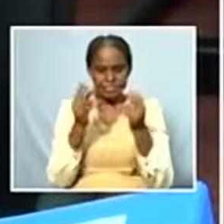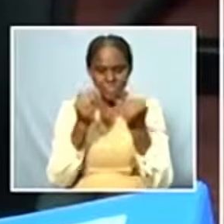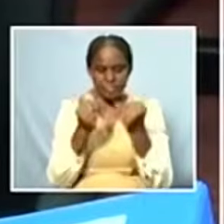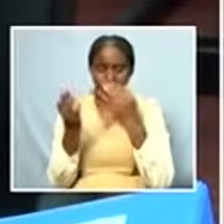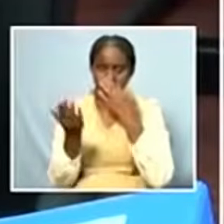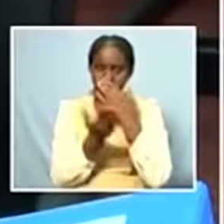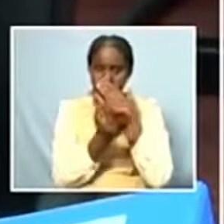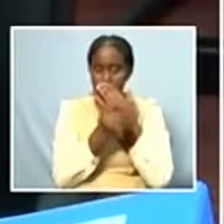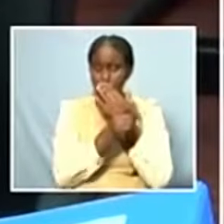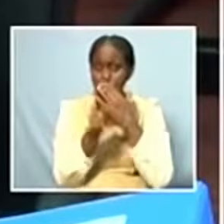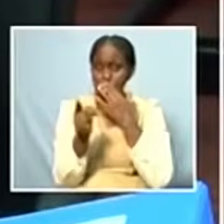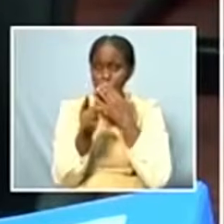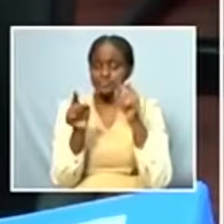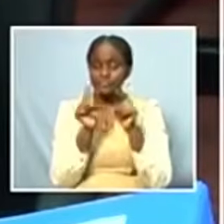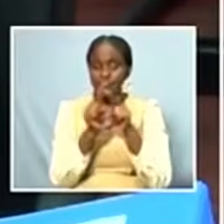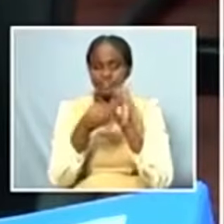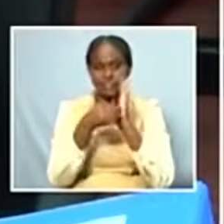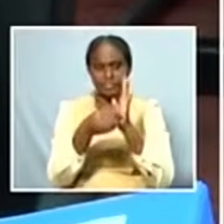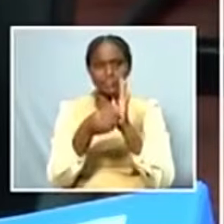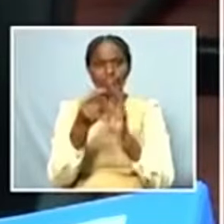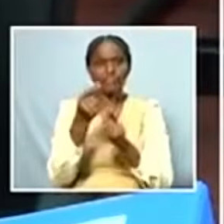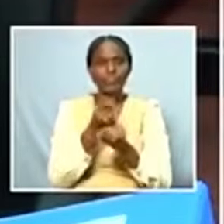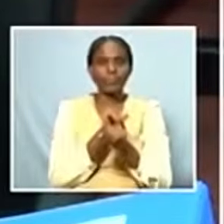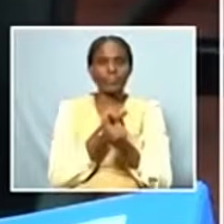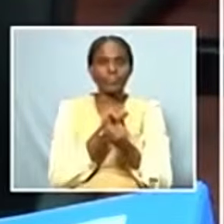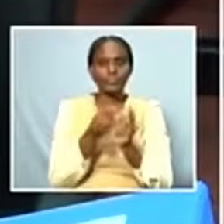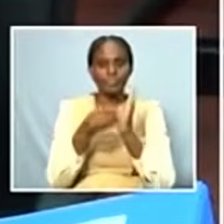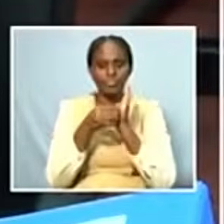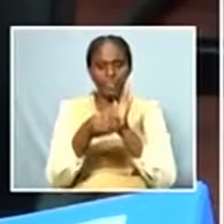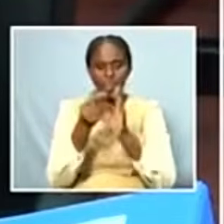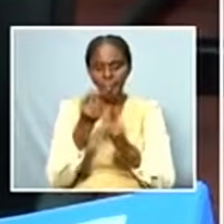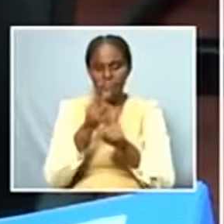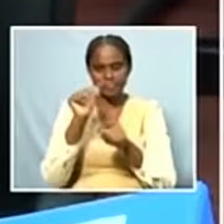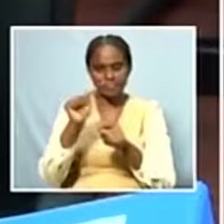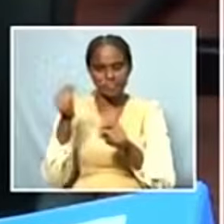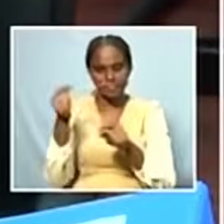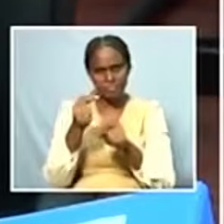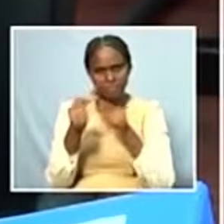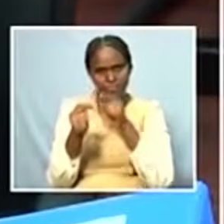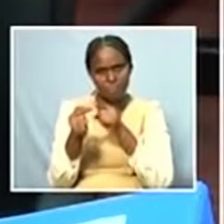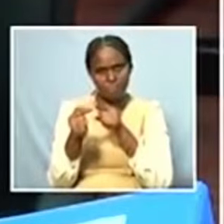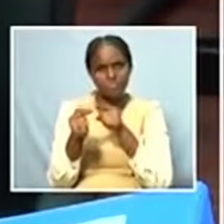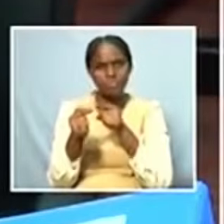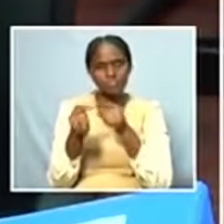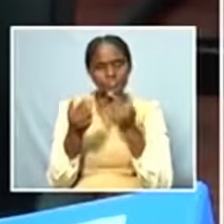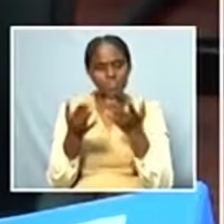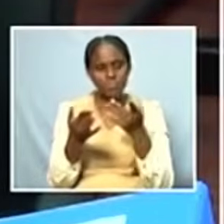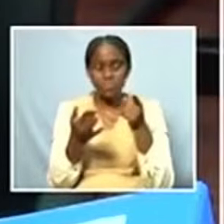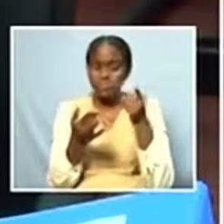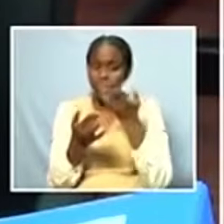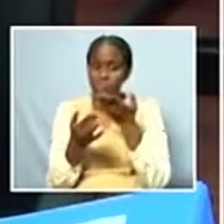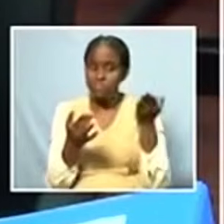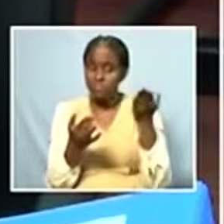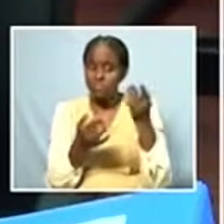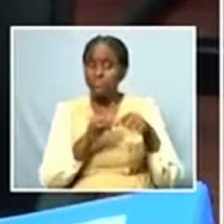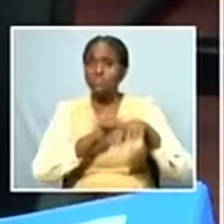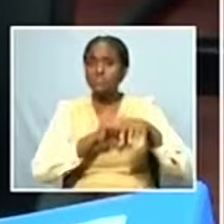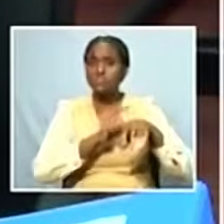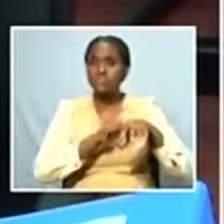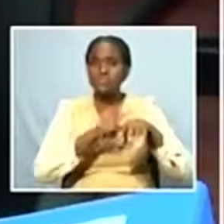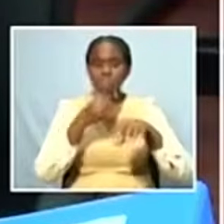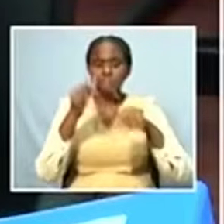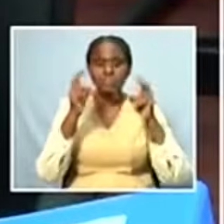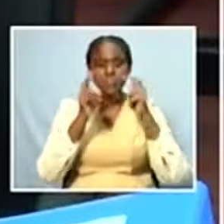that and the guidance from Attorney General that the period of